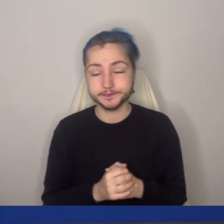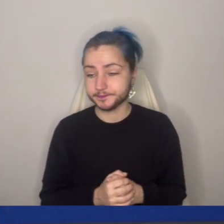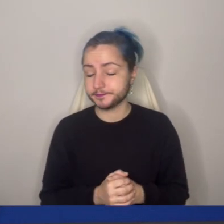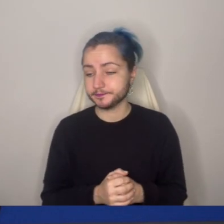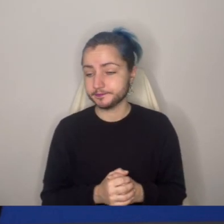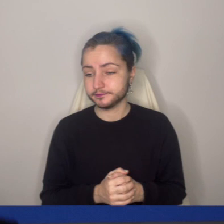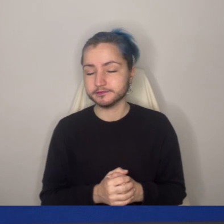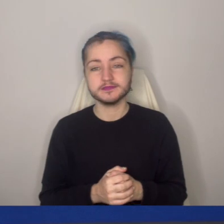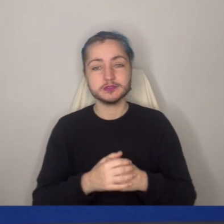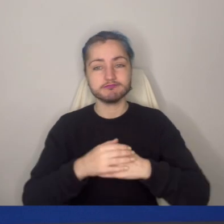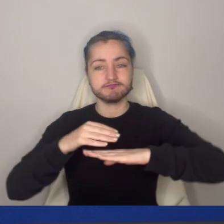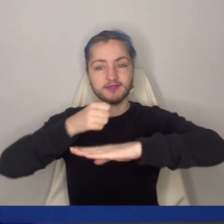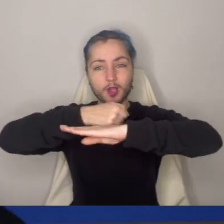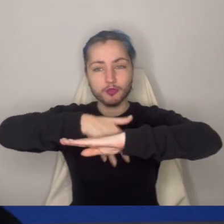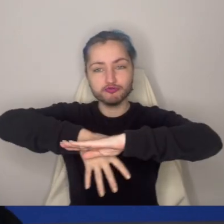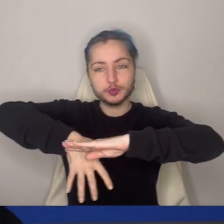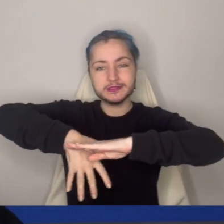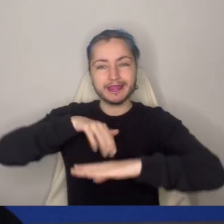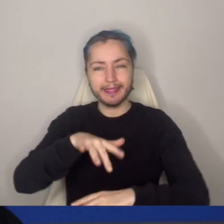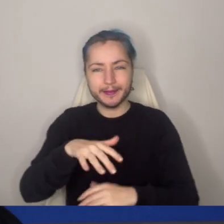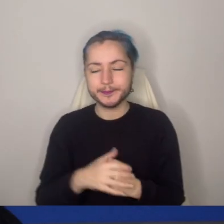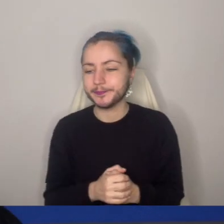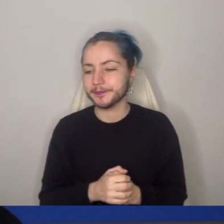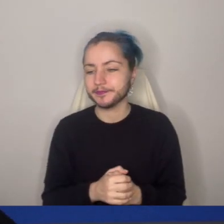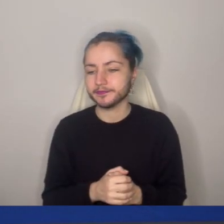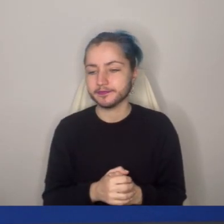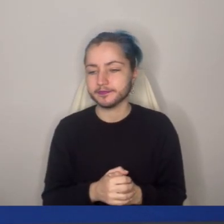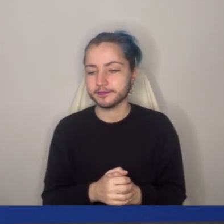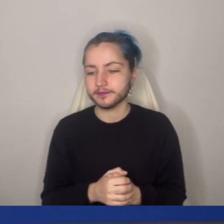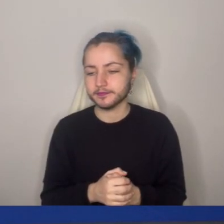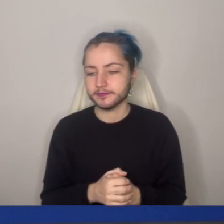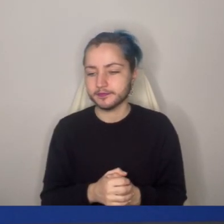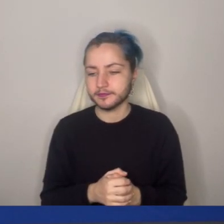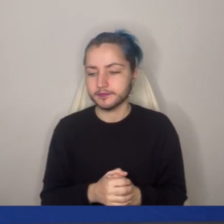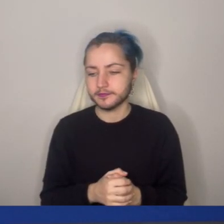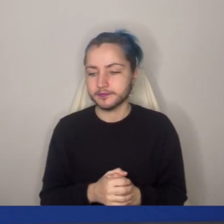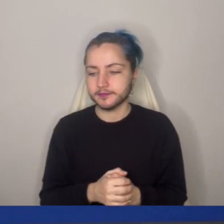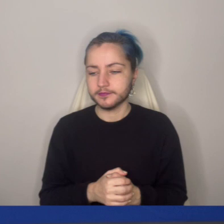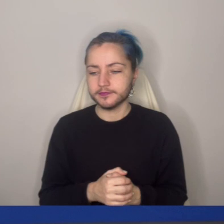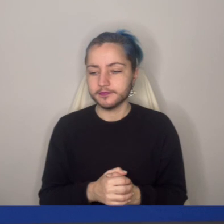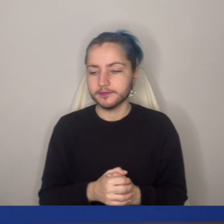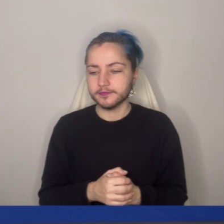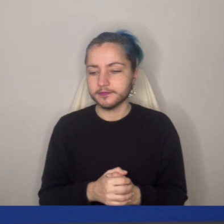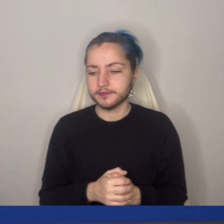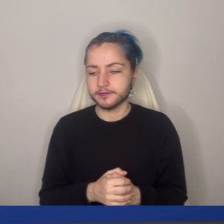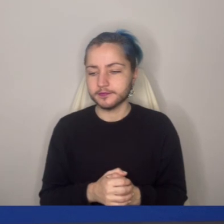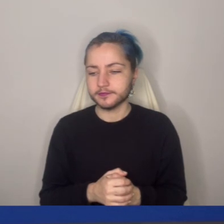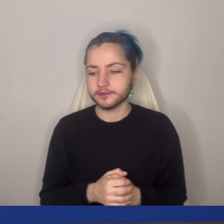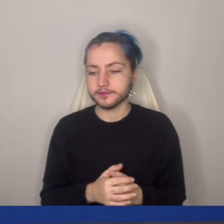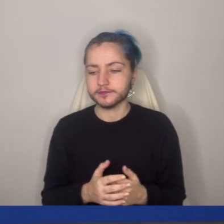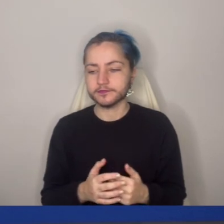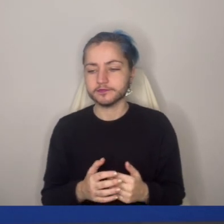where the roots are going to be coming from. And then I also like to mix, if we have something